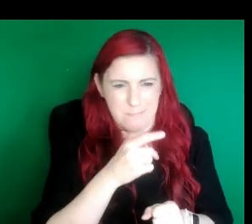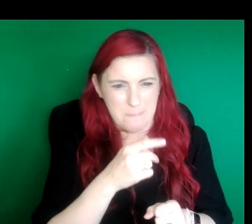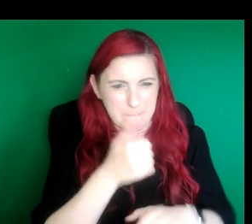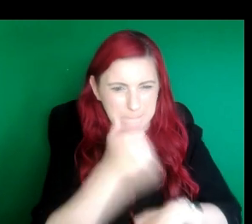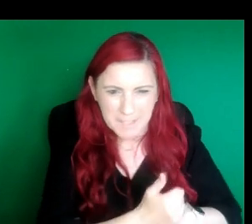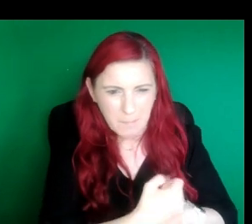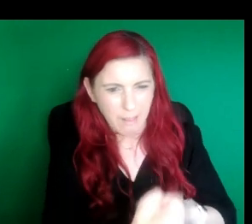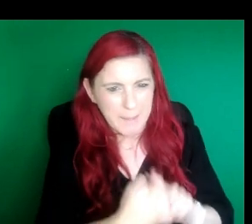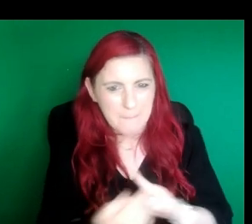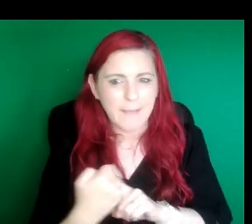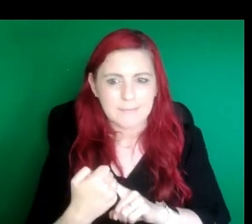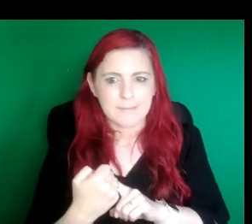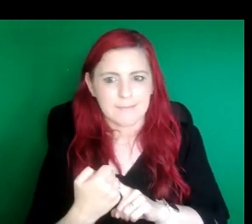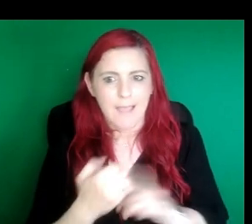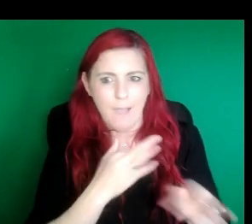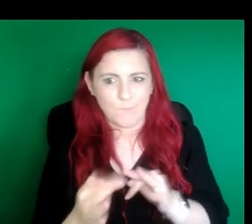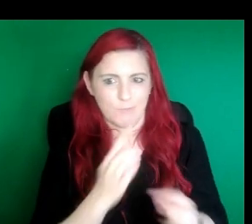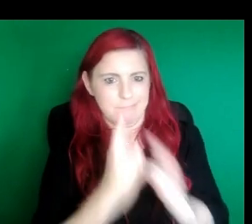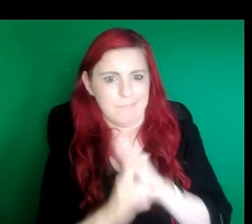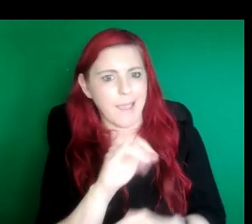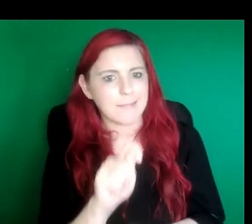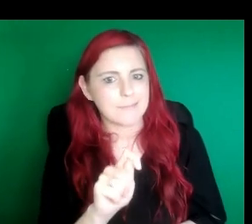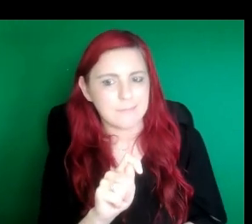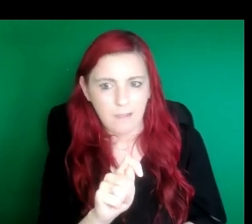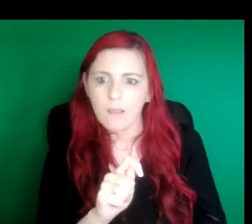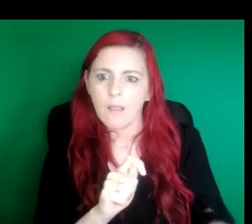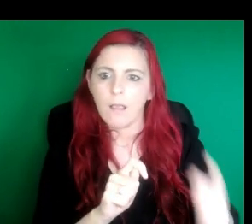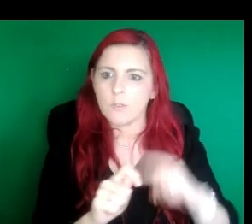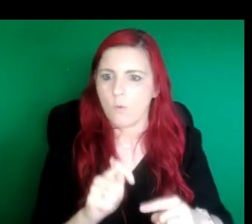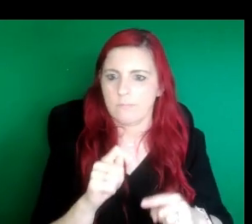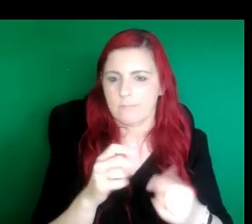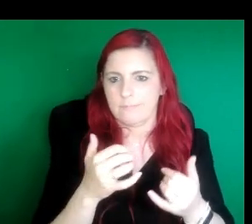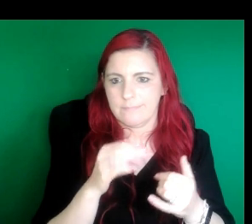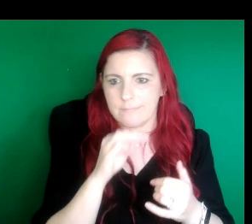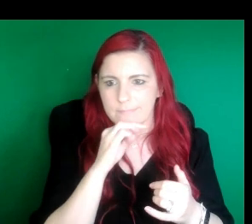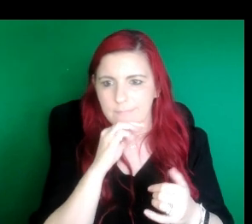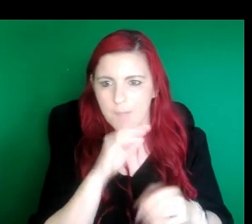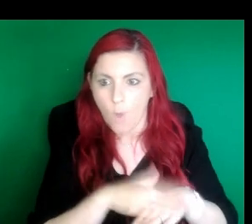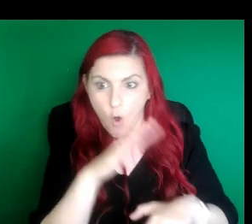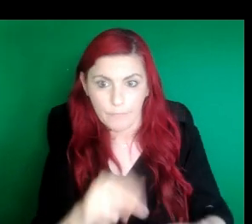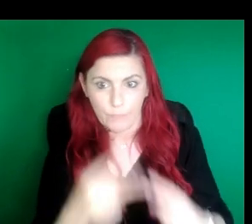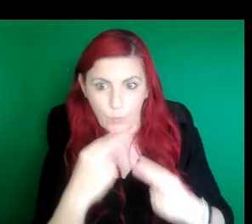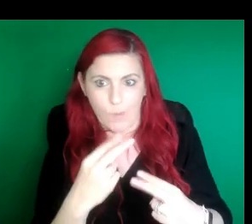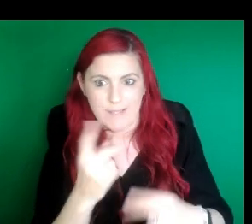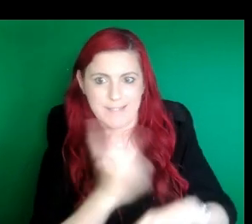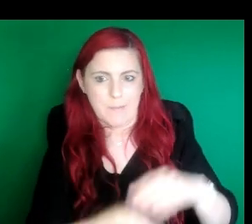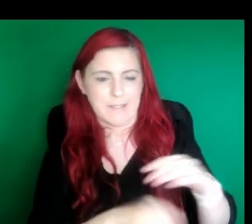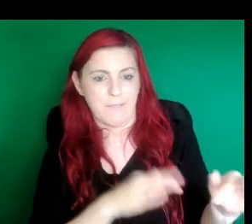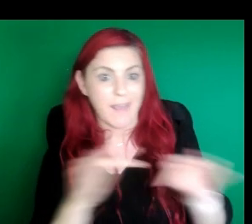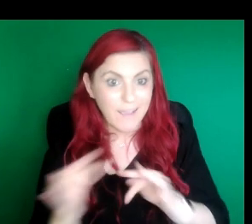really do anything. And, you know, deaf people are seen more as a disability group even after the passing of the